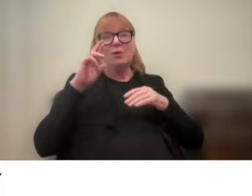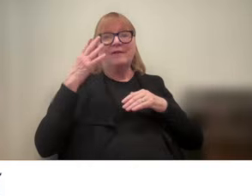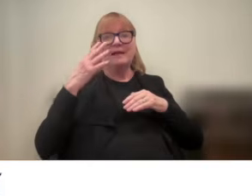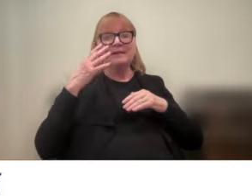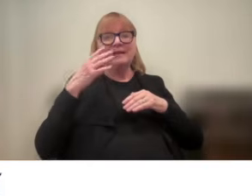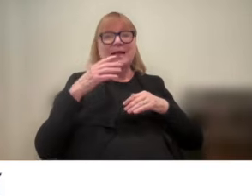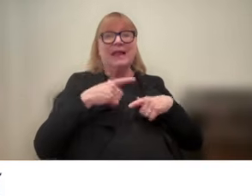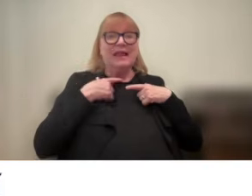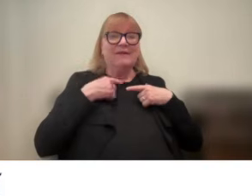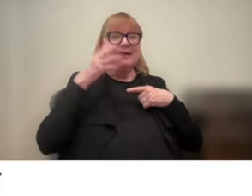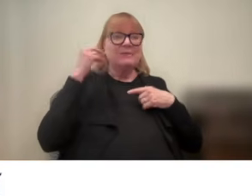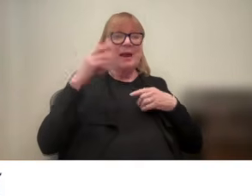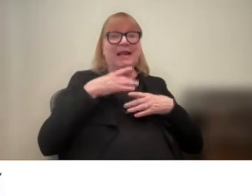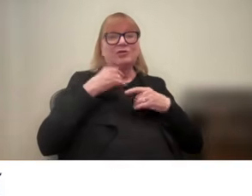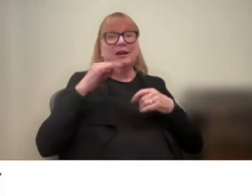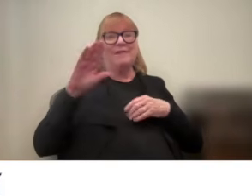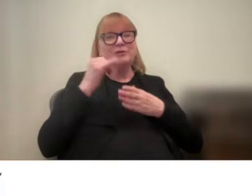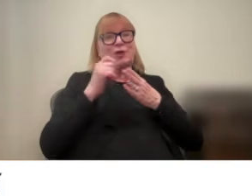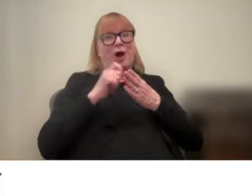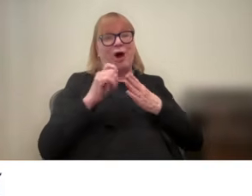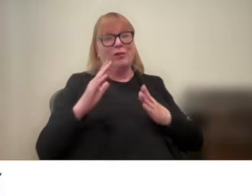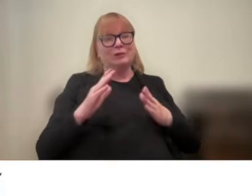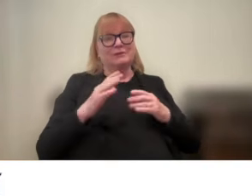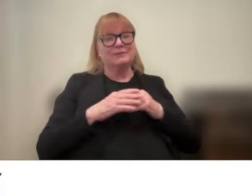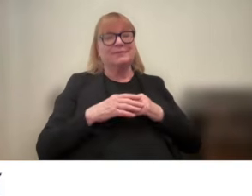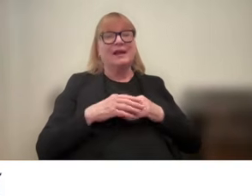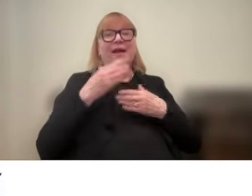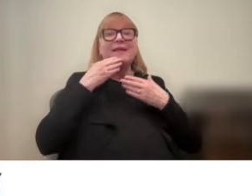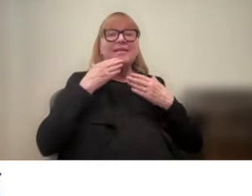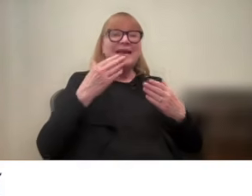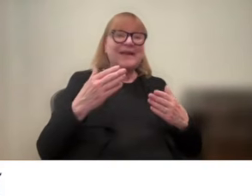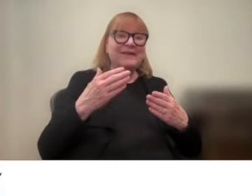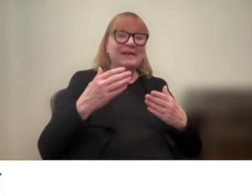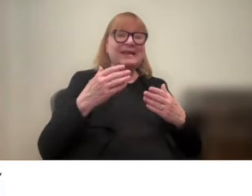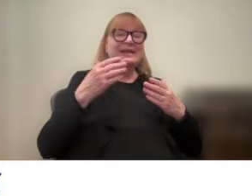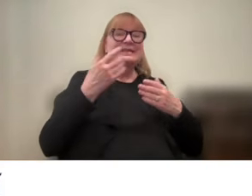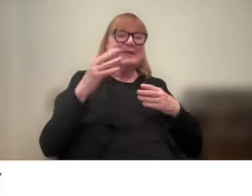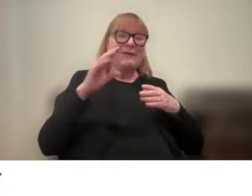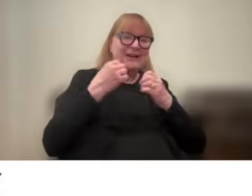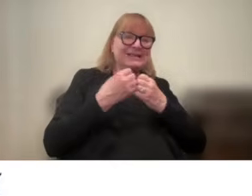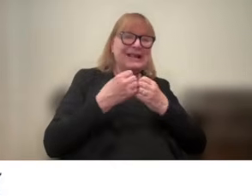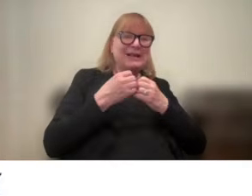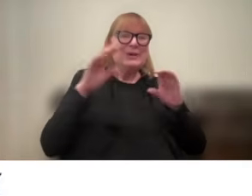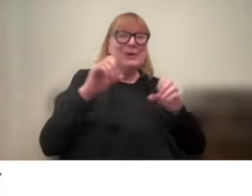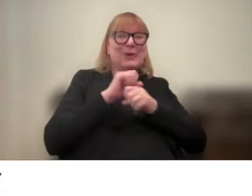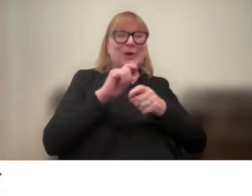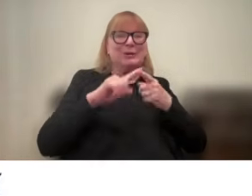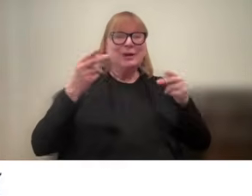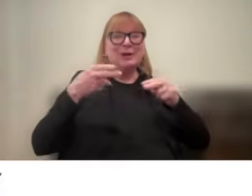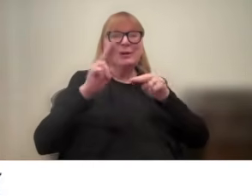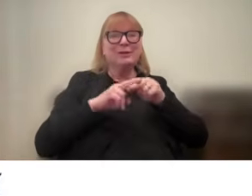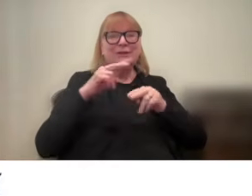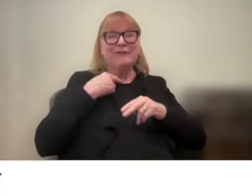lived experiences and interests of its authors. Thankfully, there are several organizations that do work to increase